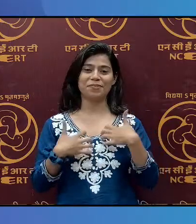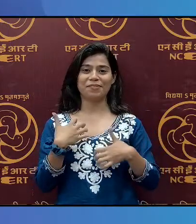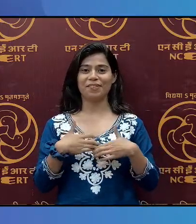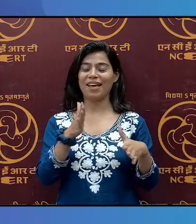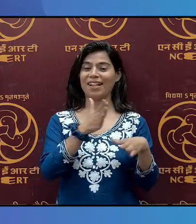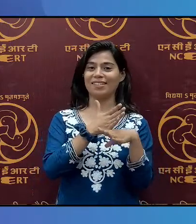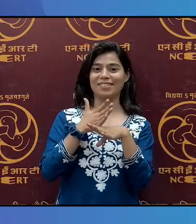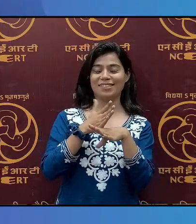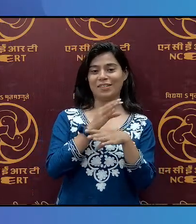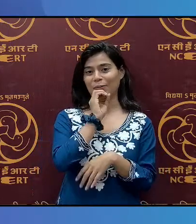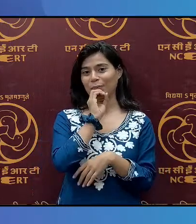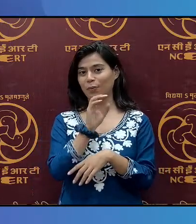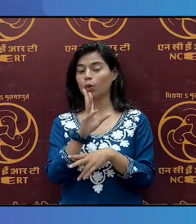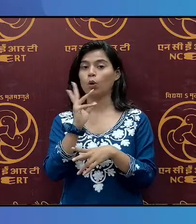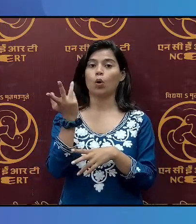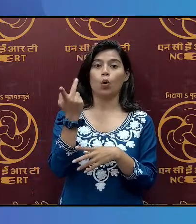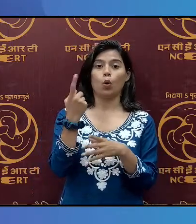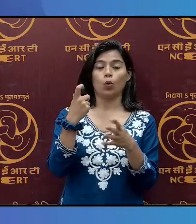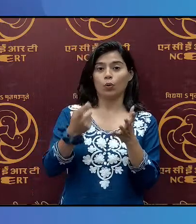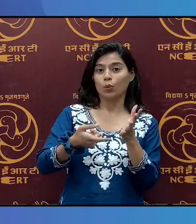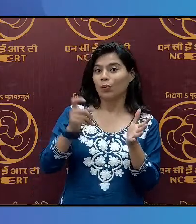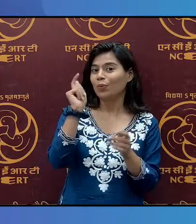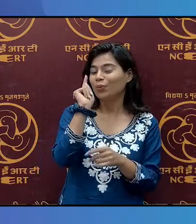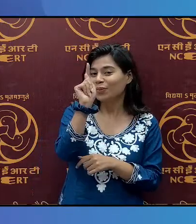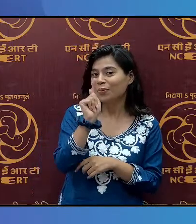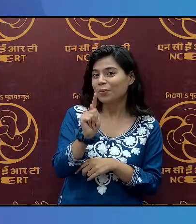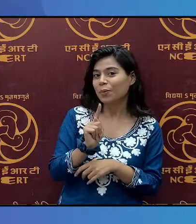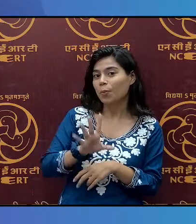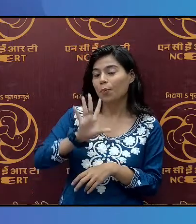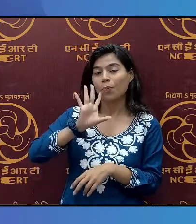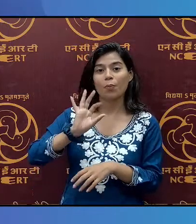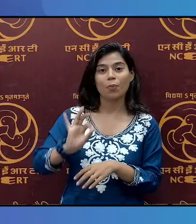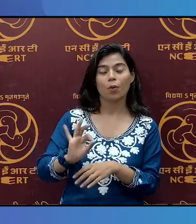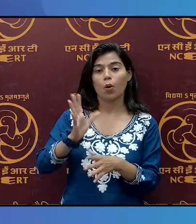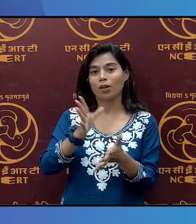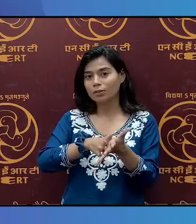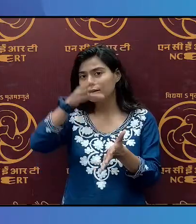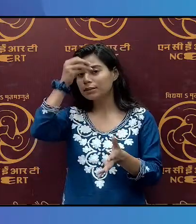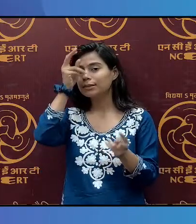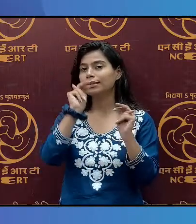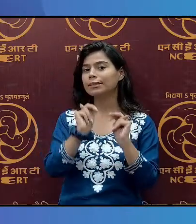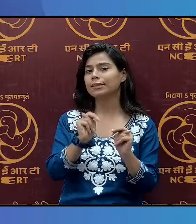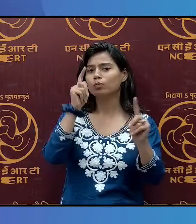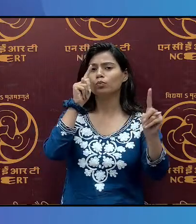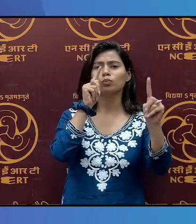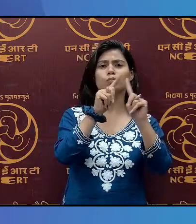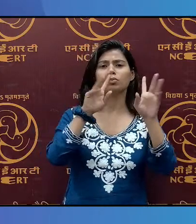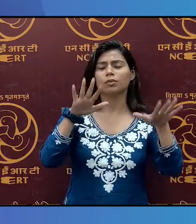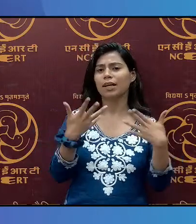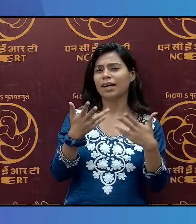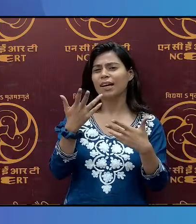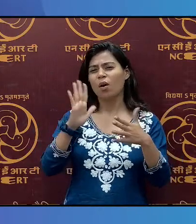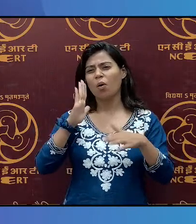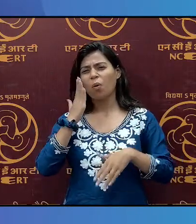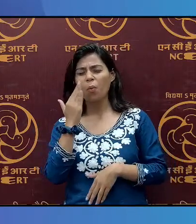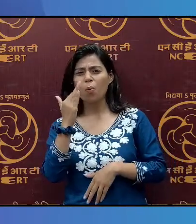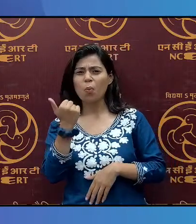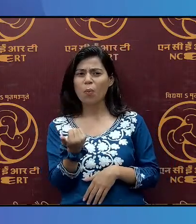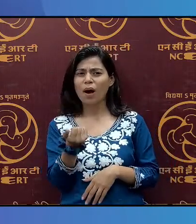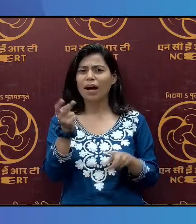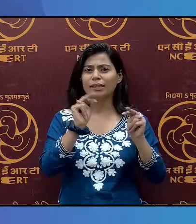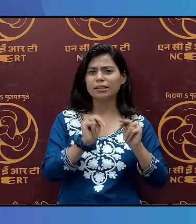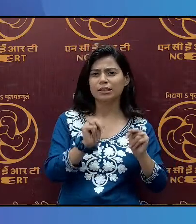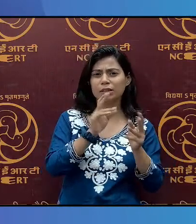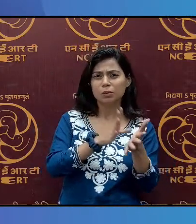the topic, the role of needs and goals in learning. Sir, why there should be a need for learning? This question is for